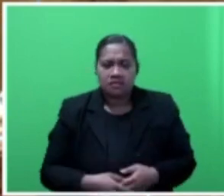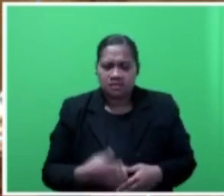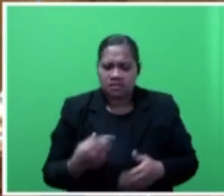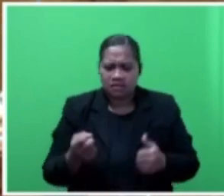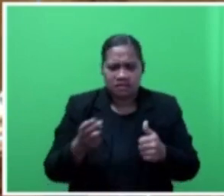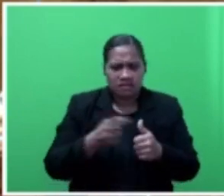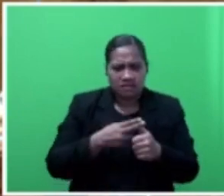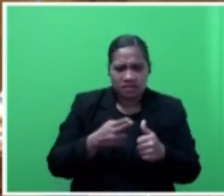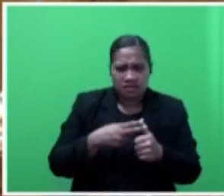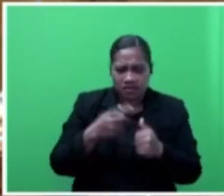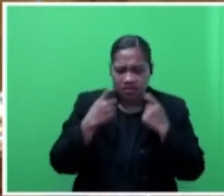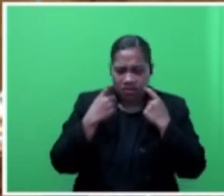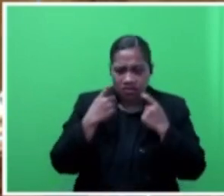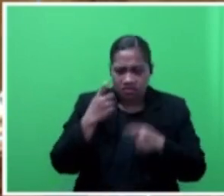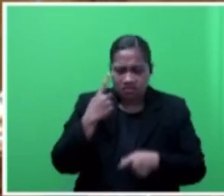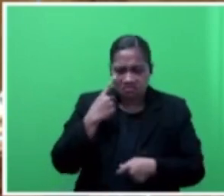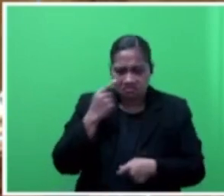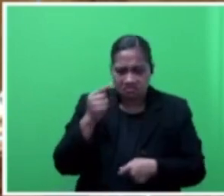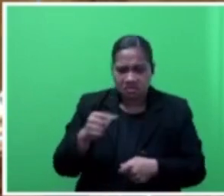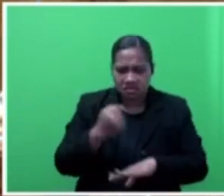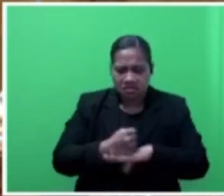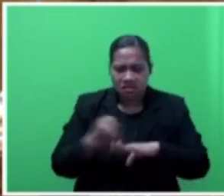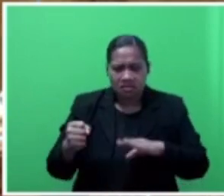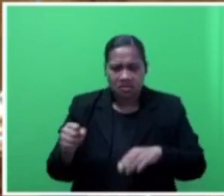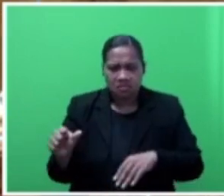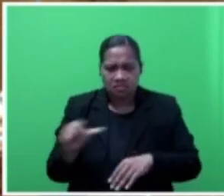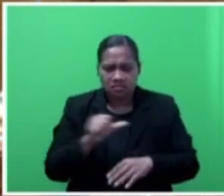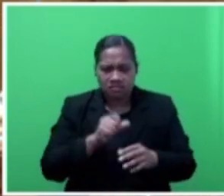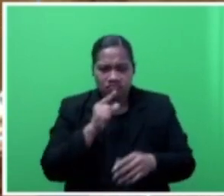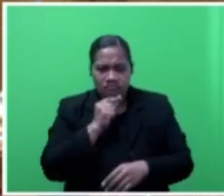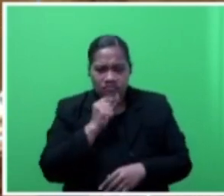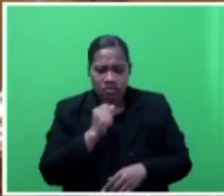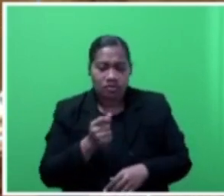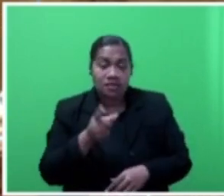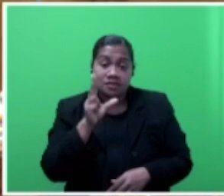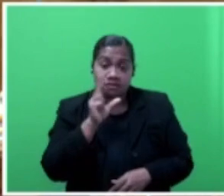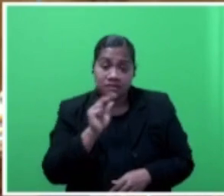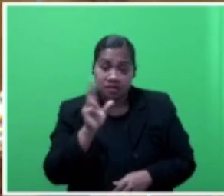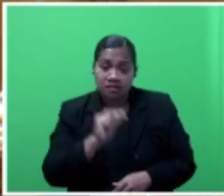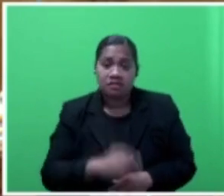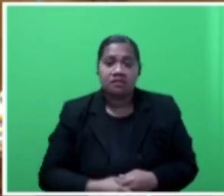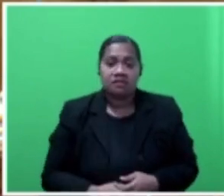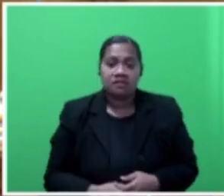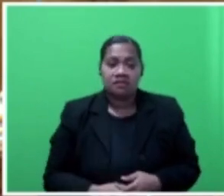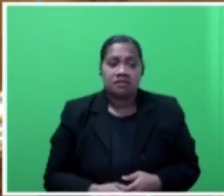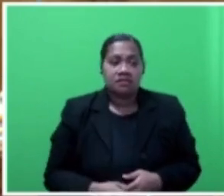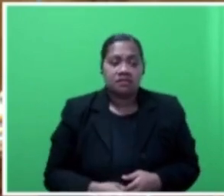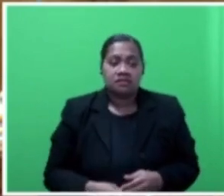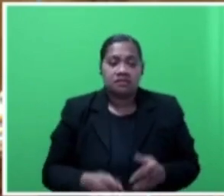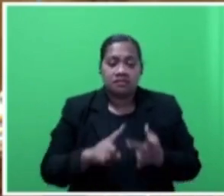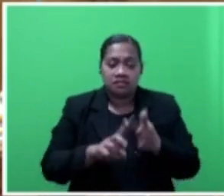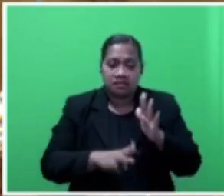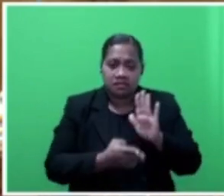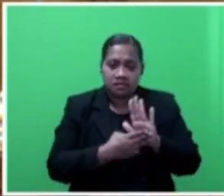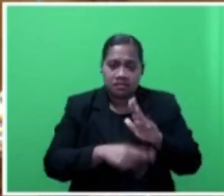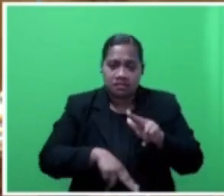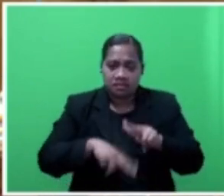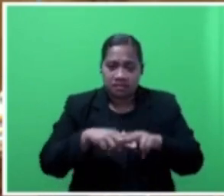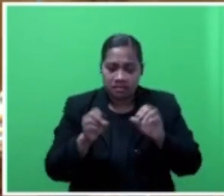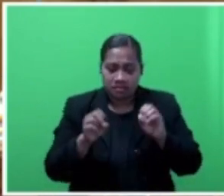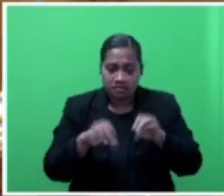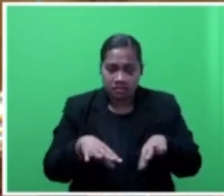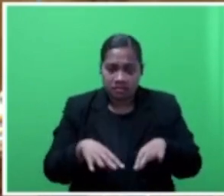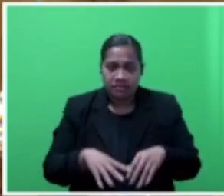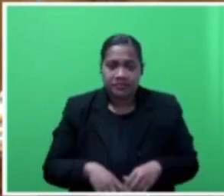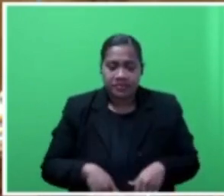in disbursement of government-backed loans. Broadly speaking, as the IMF puts it, the